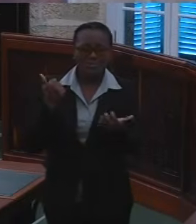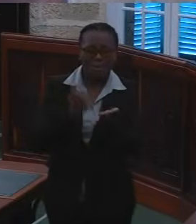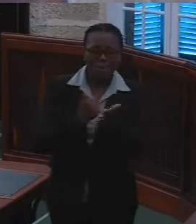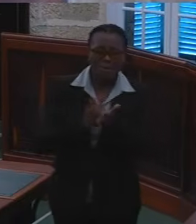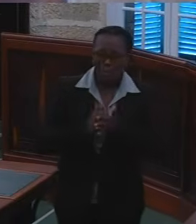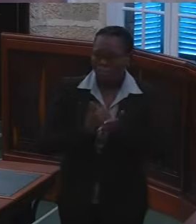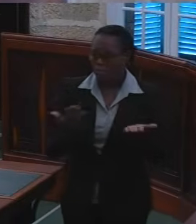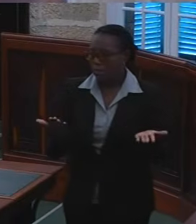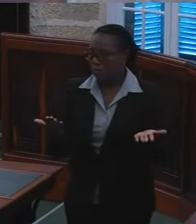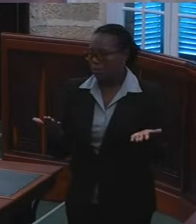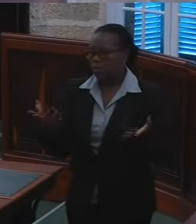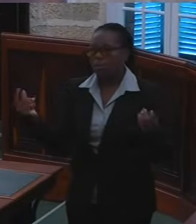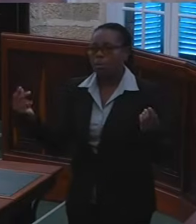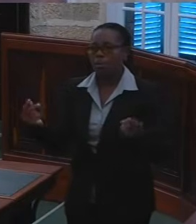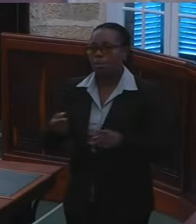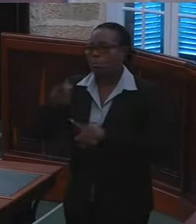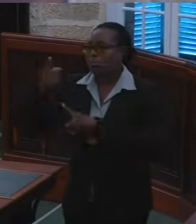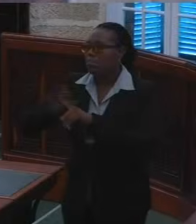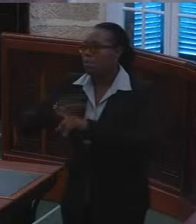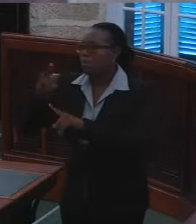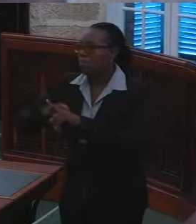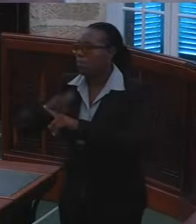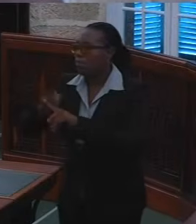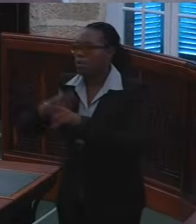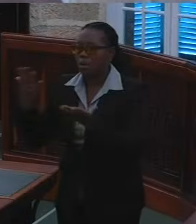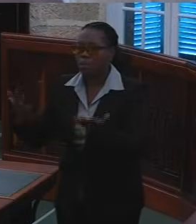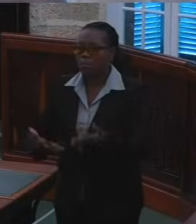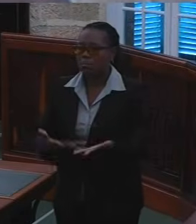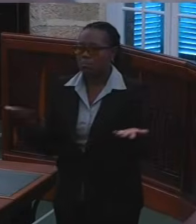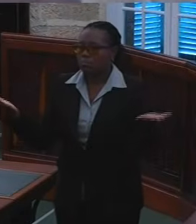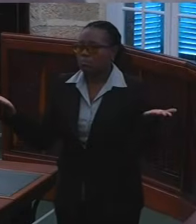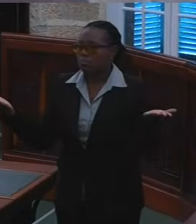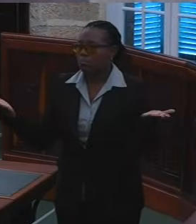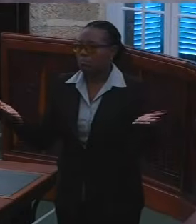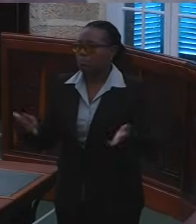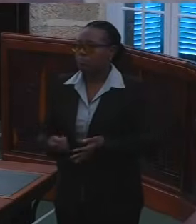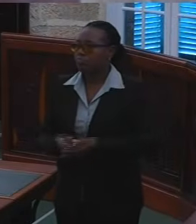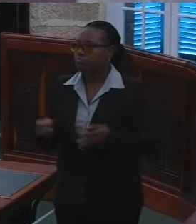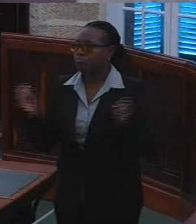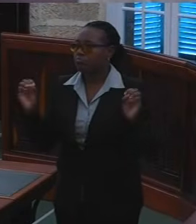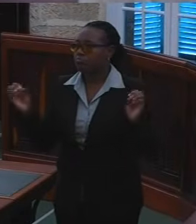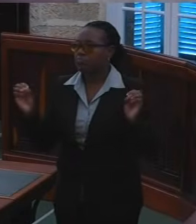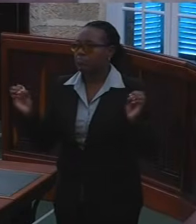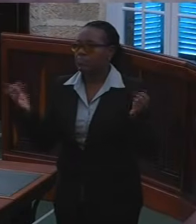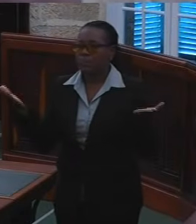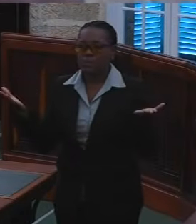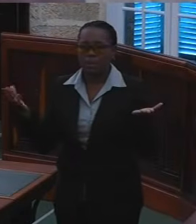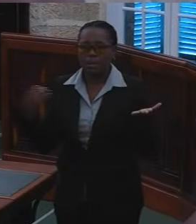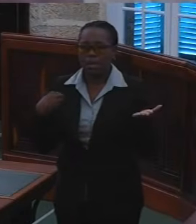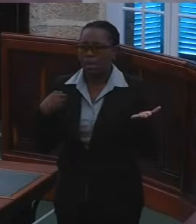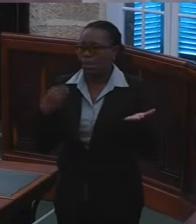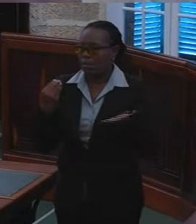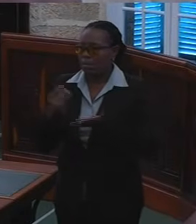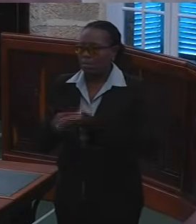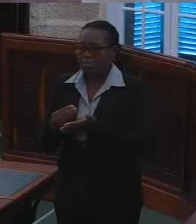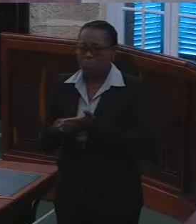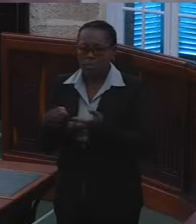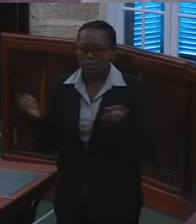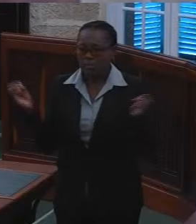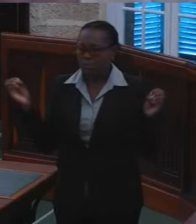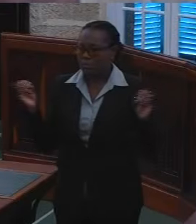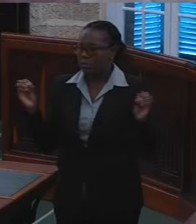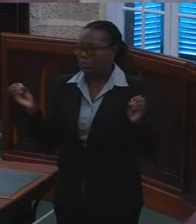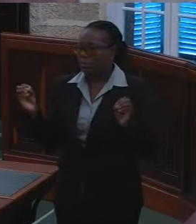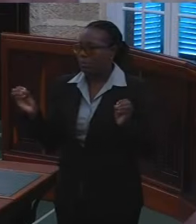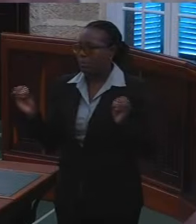behold, a couple of months, sometimes they only take. And then they find that they're absolutely broke and now have to depend